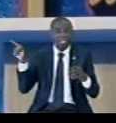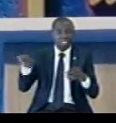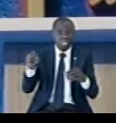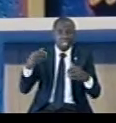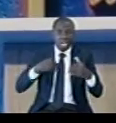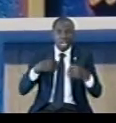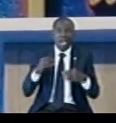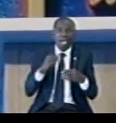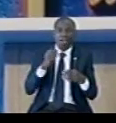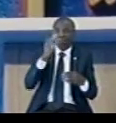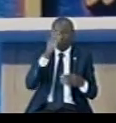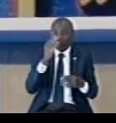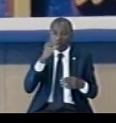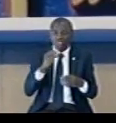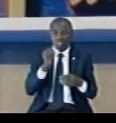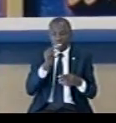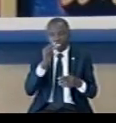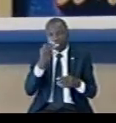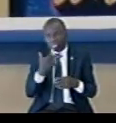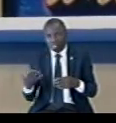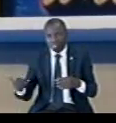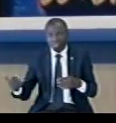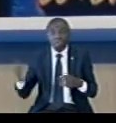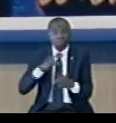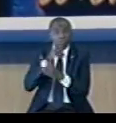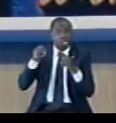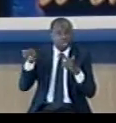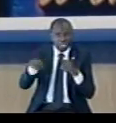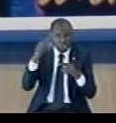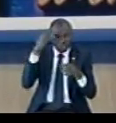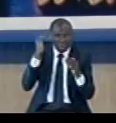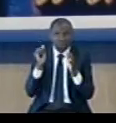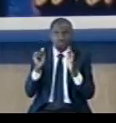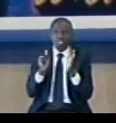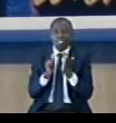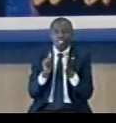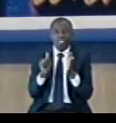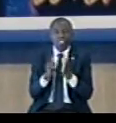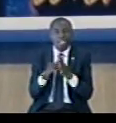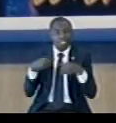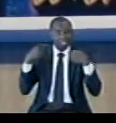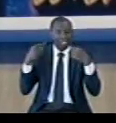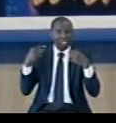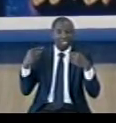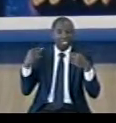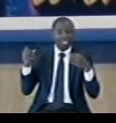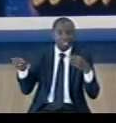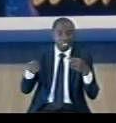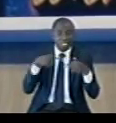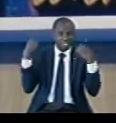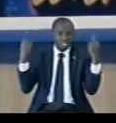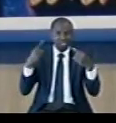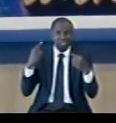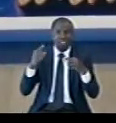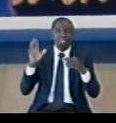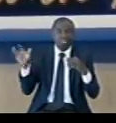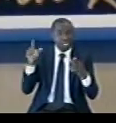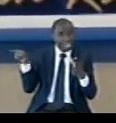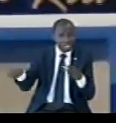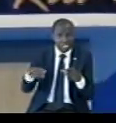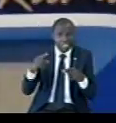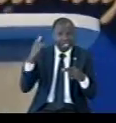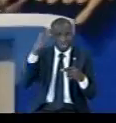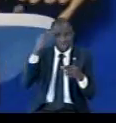occultic materials. And when they knew that iniquity, and they knew transgression, and they knew